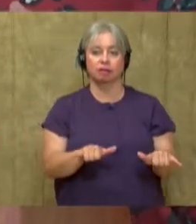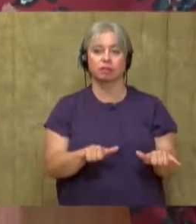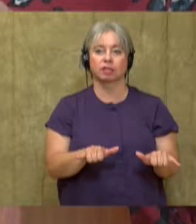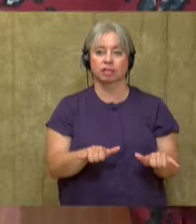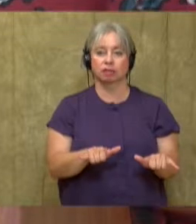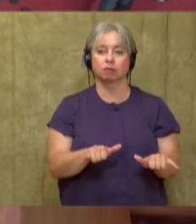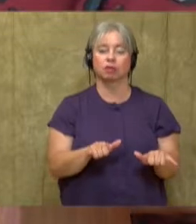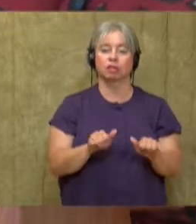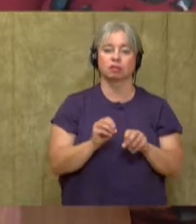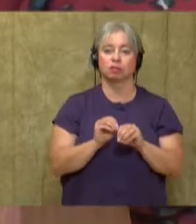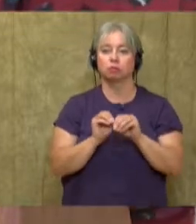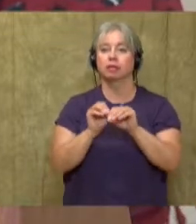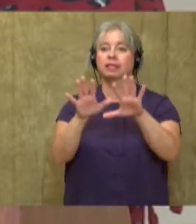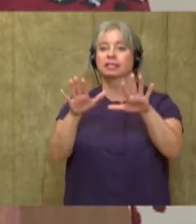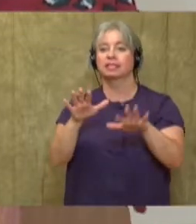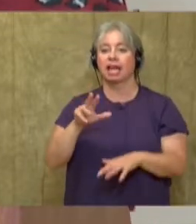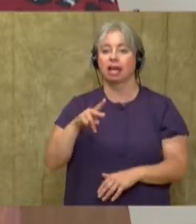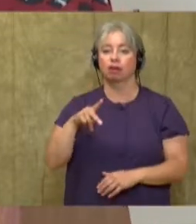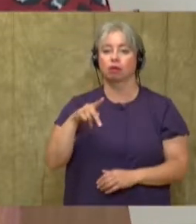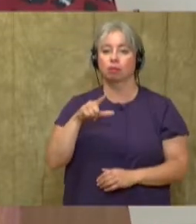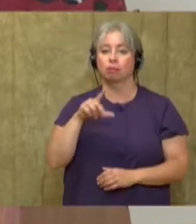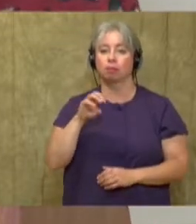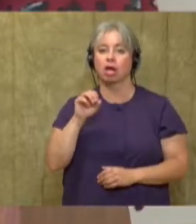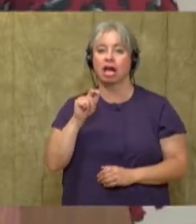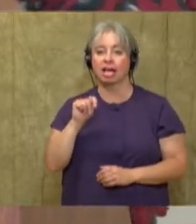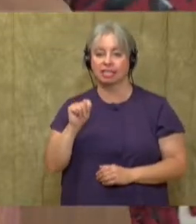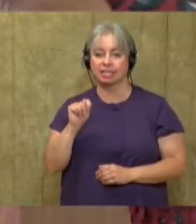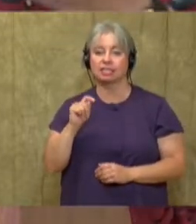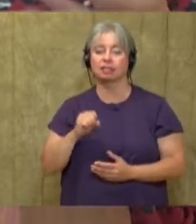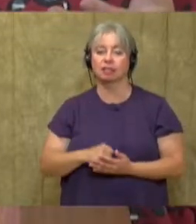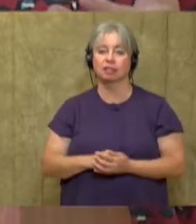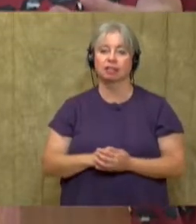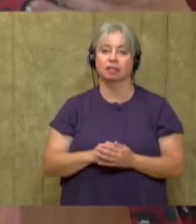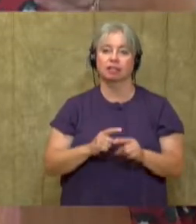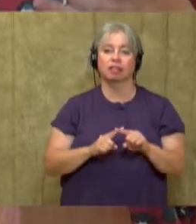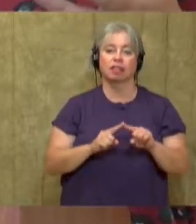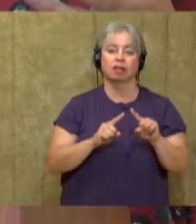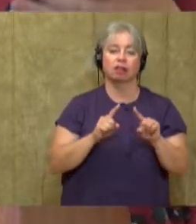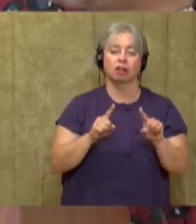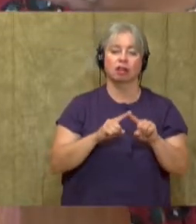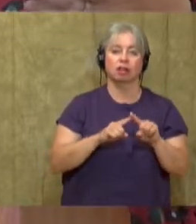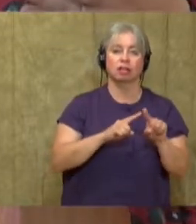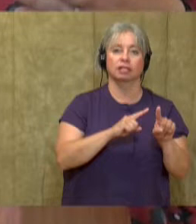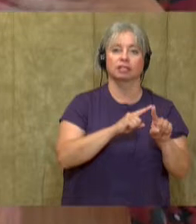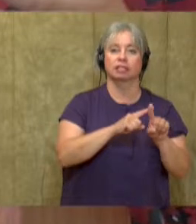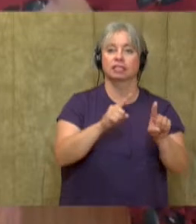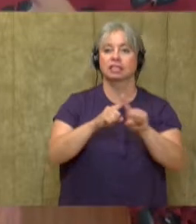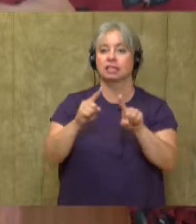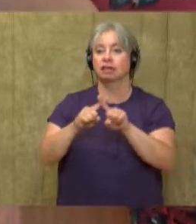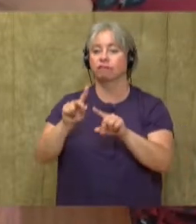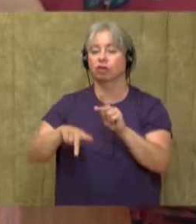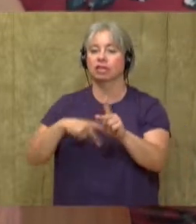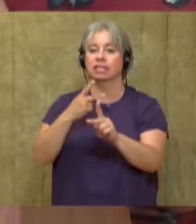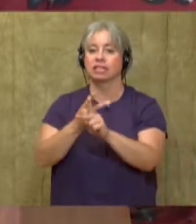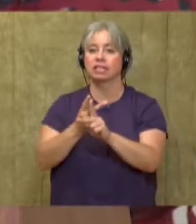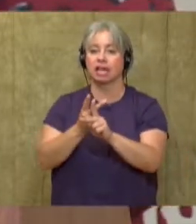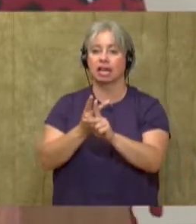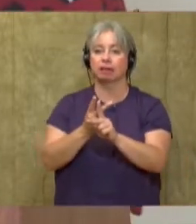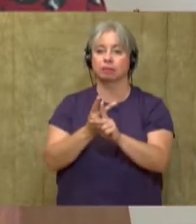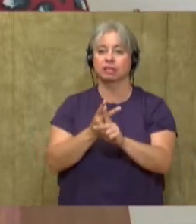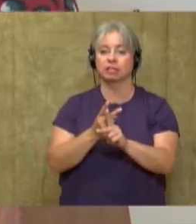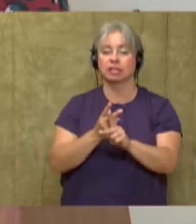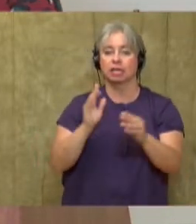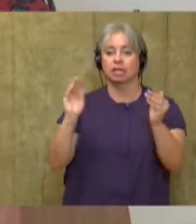that are with scatter plots. There are different types of trends that we look at when we're comparing two